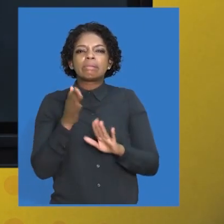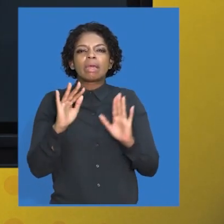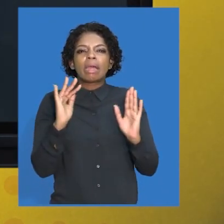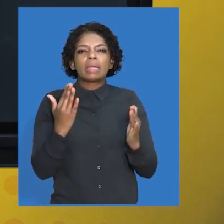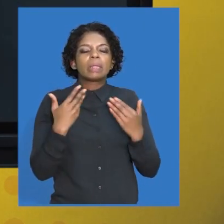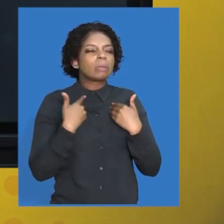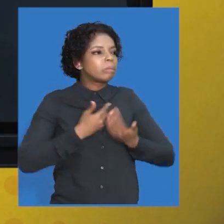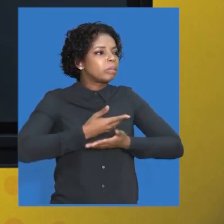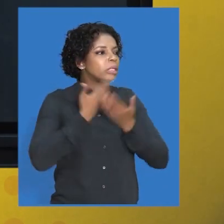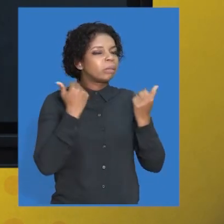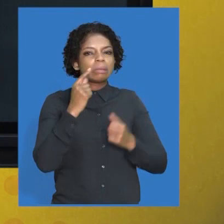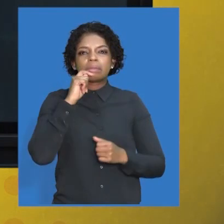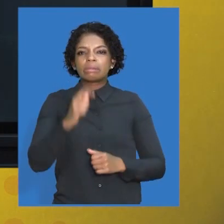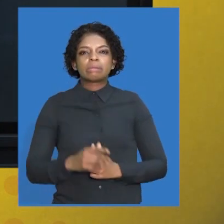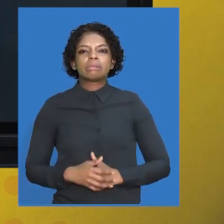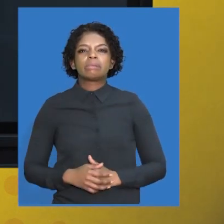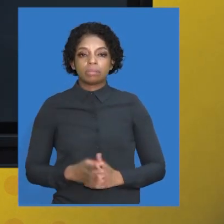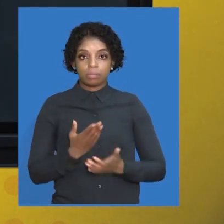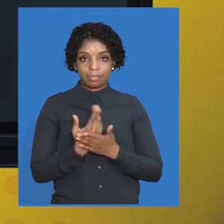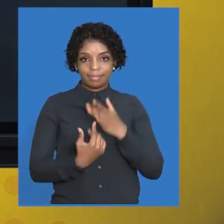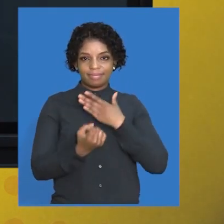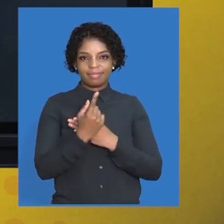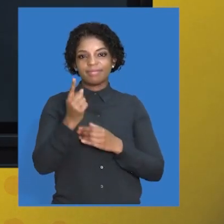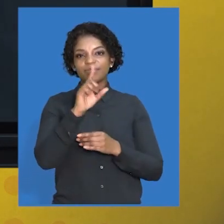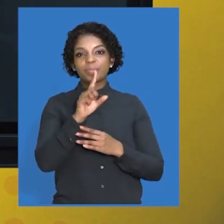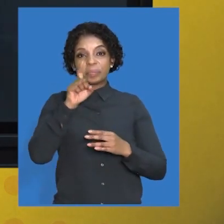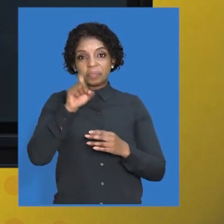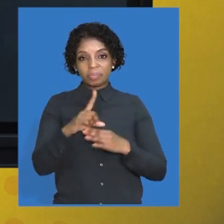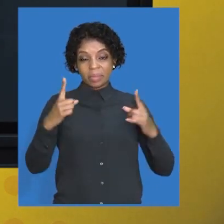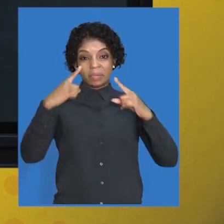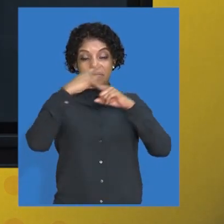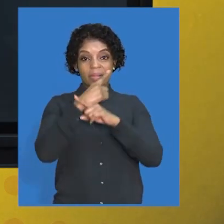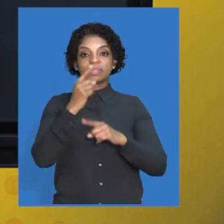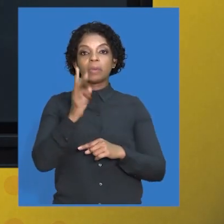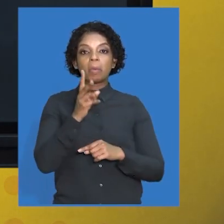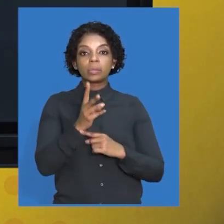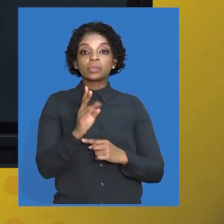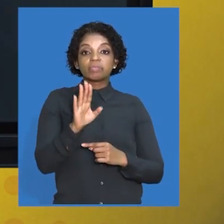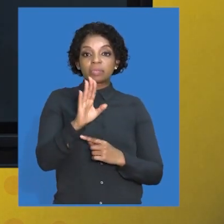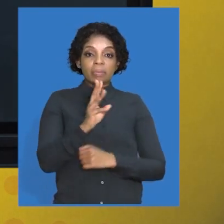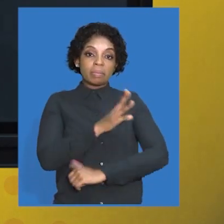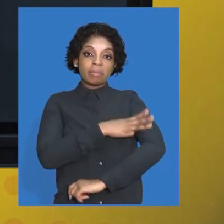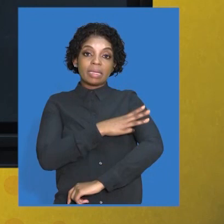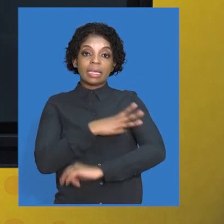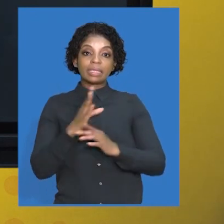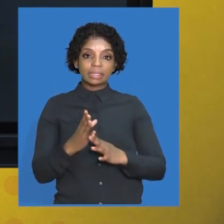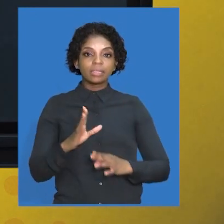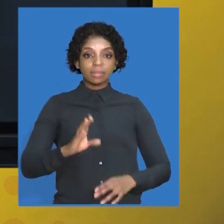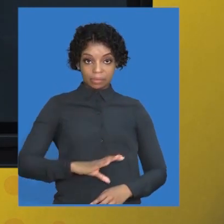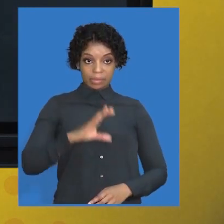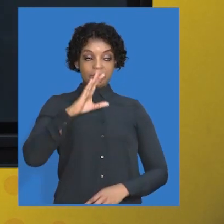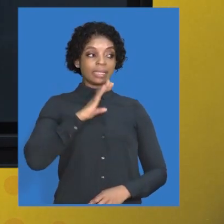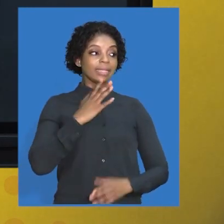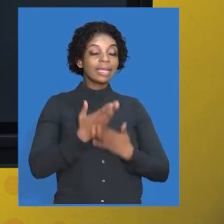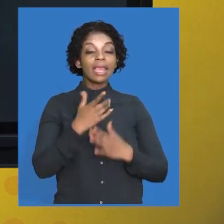that conflict there, and that can also hamper the motivation of your managers and their confidence, because they might not be running